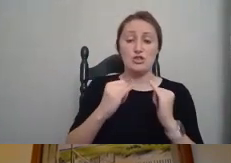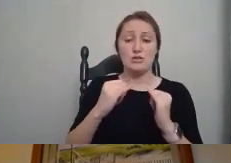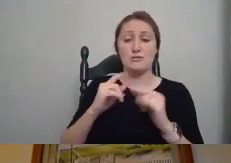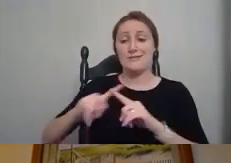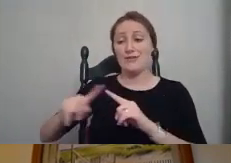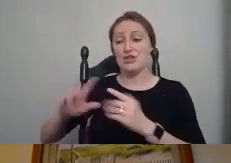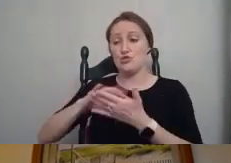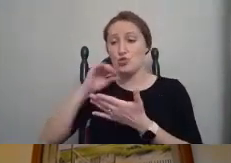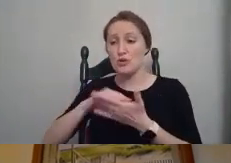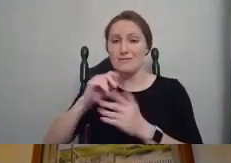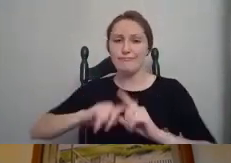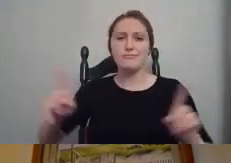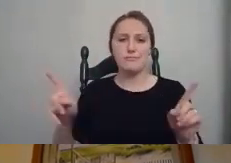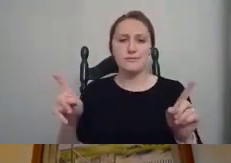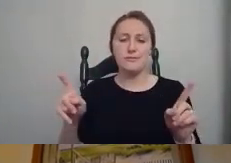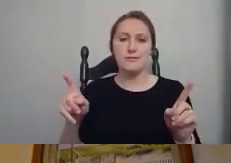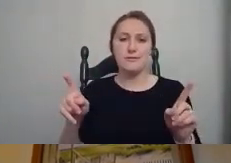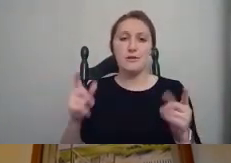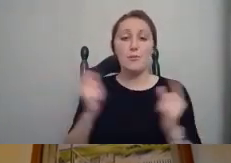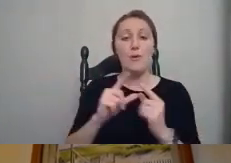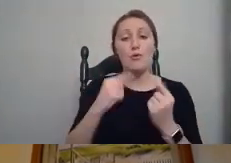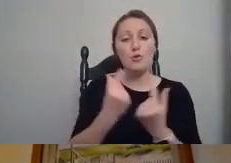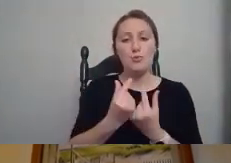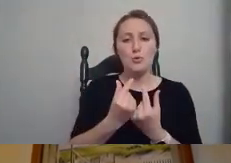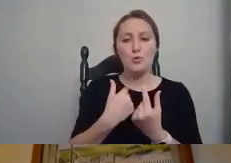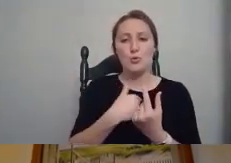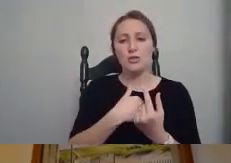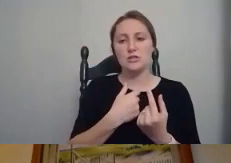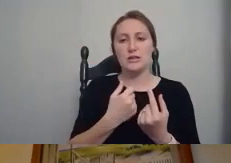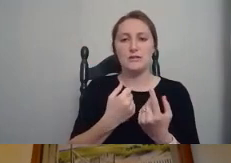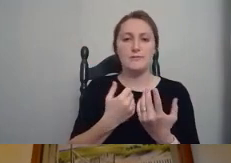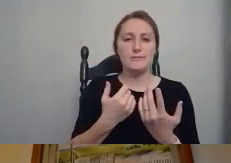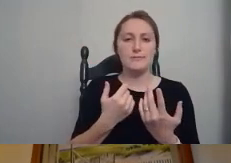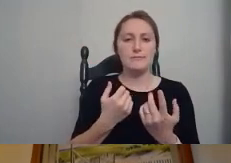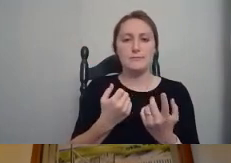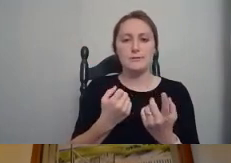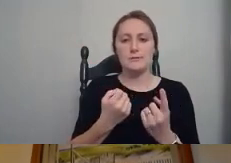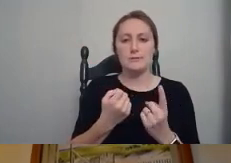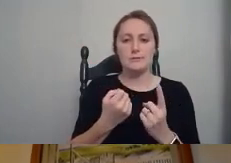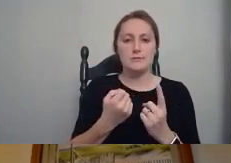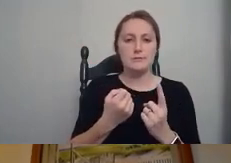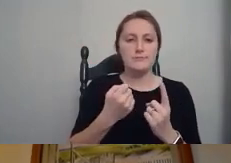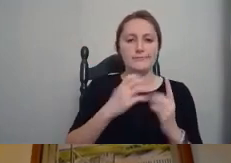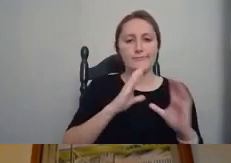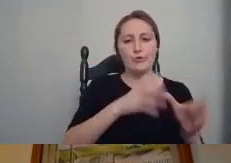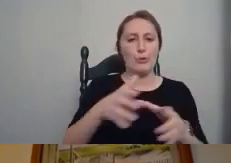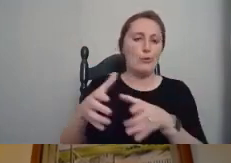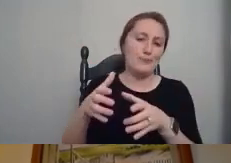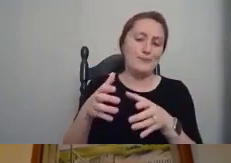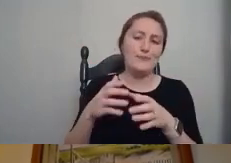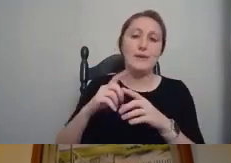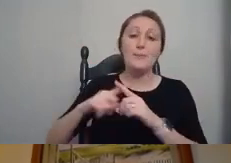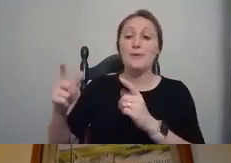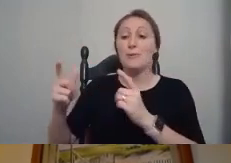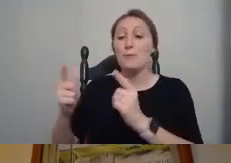could be we just kind of heterogeneously group the kids, and that wouldn't necessarily be differentiated. But the small differentiated